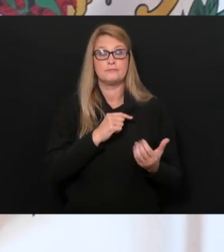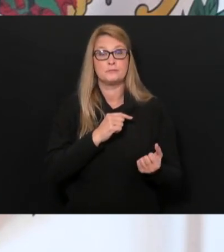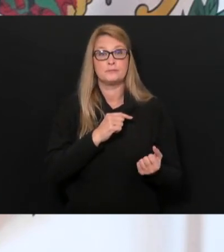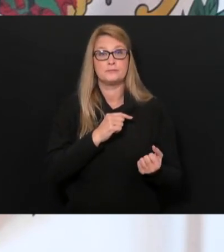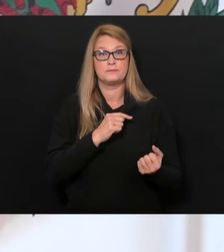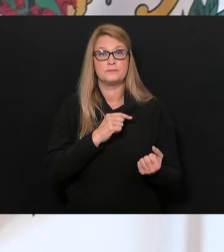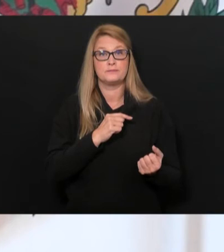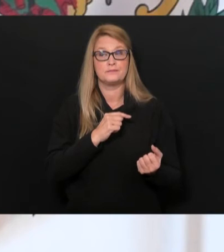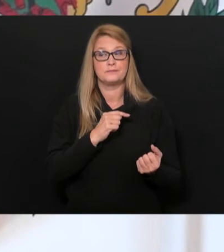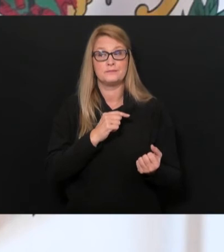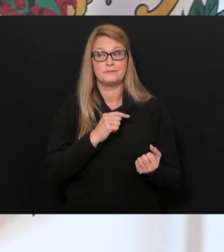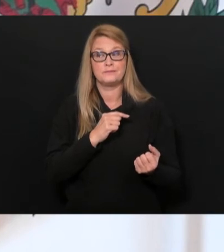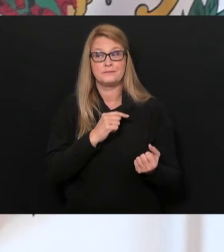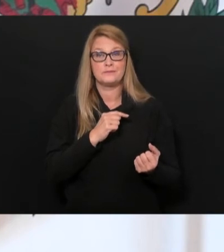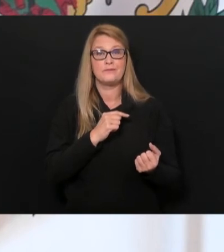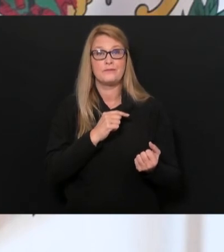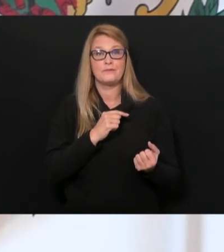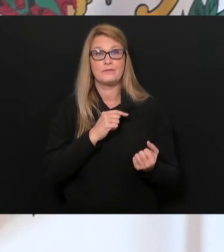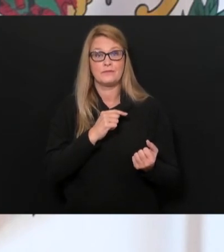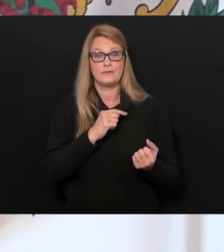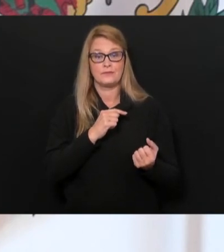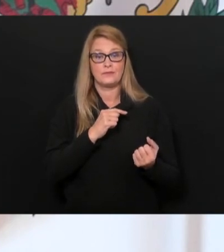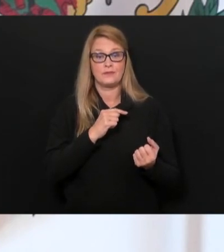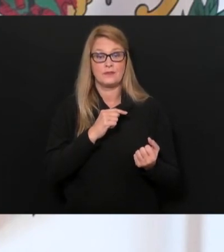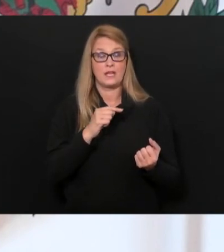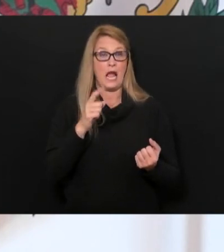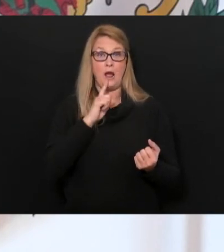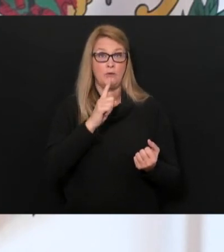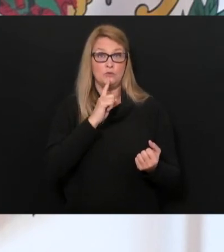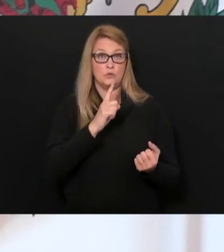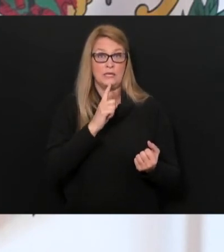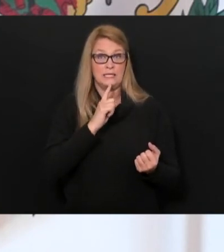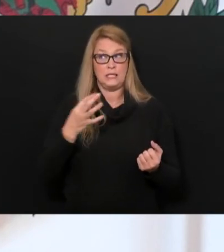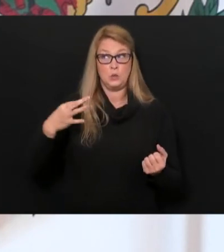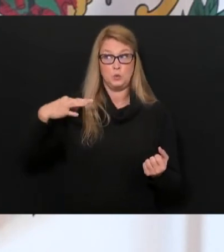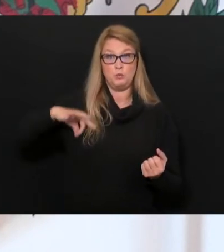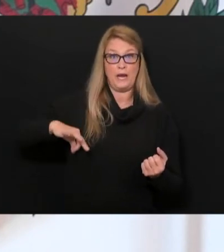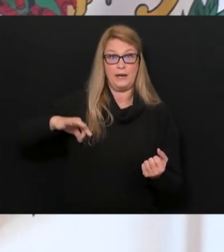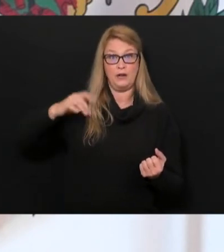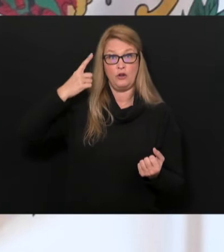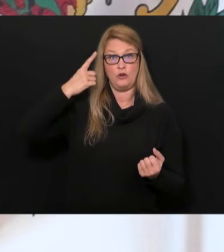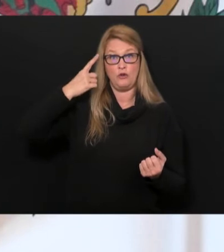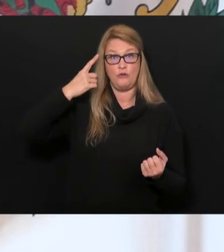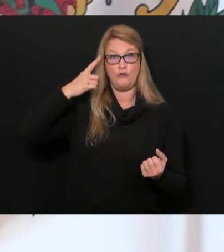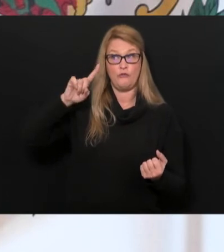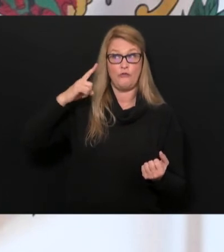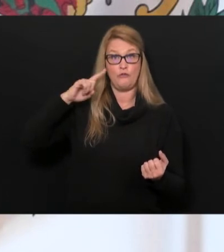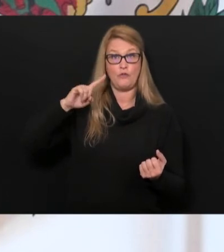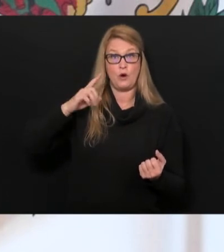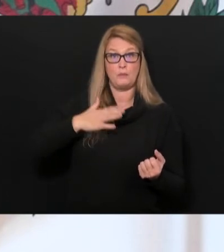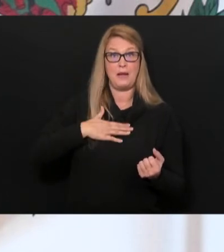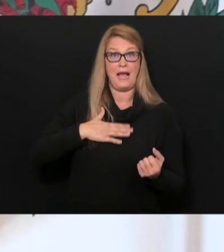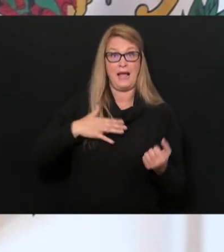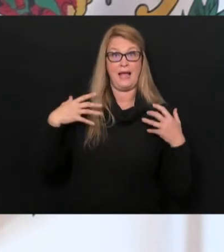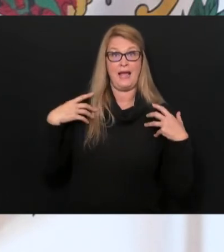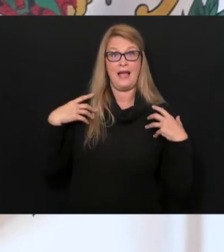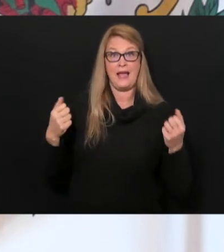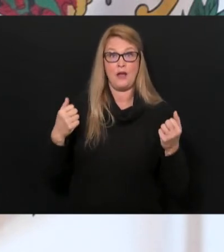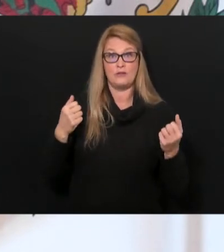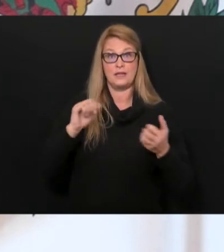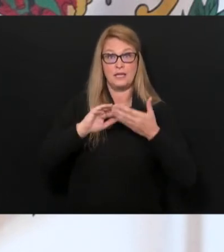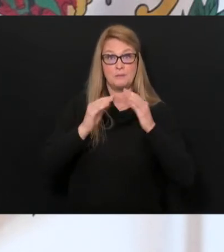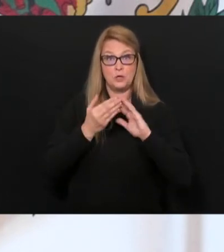Now, I pass all the credit in the world and all the accolades in the world to my health community and